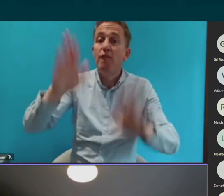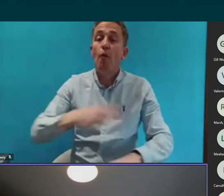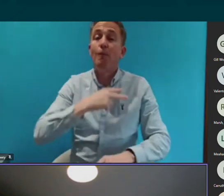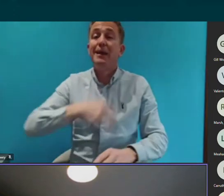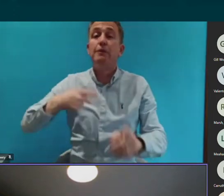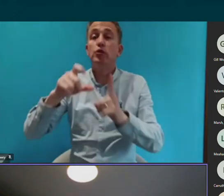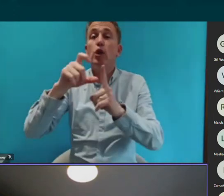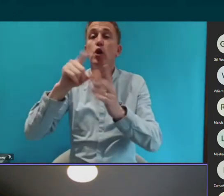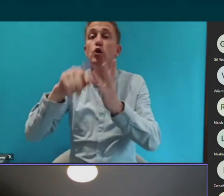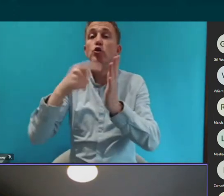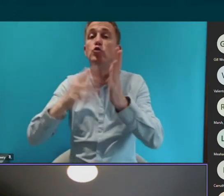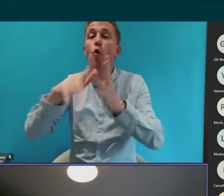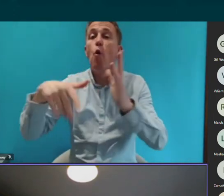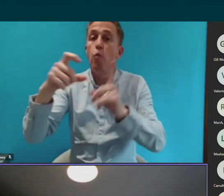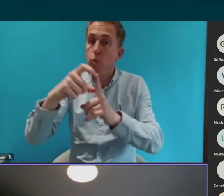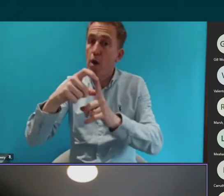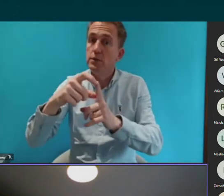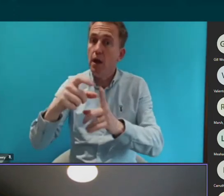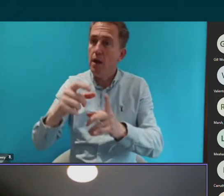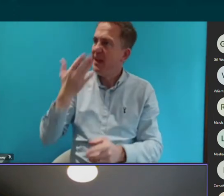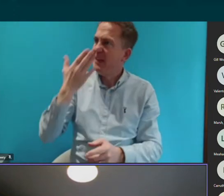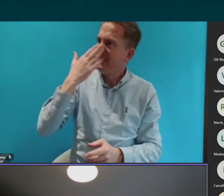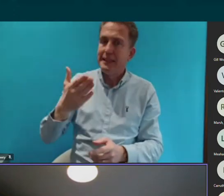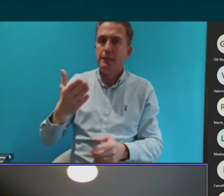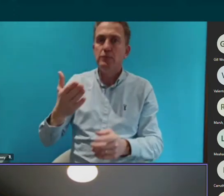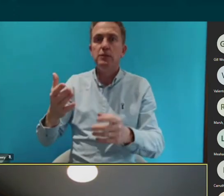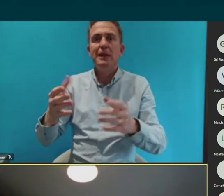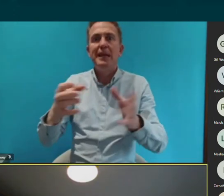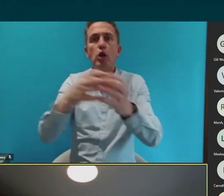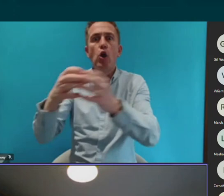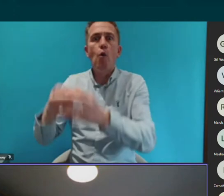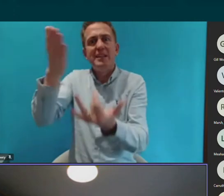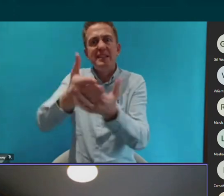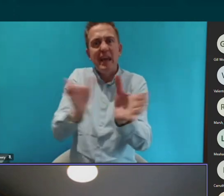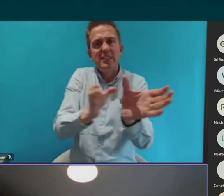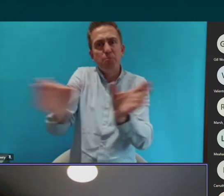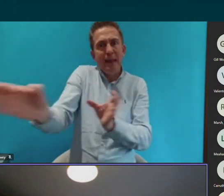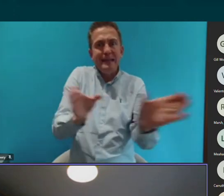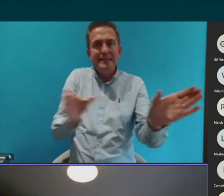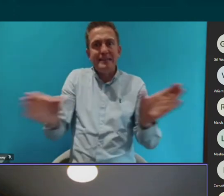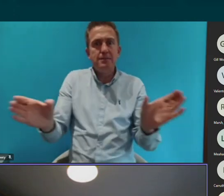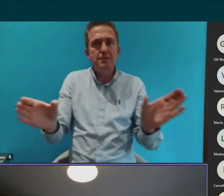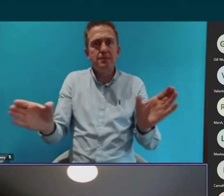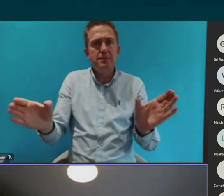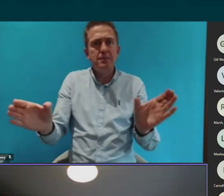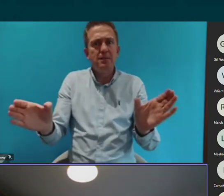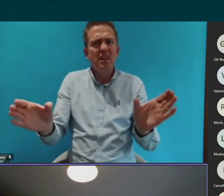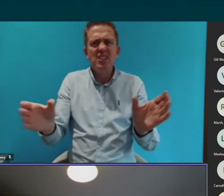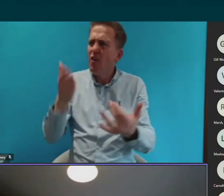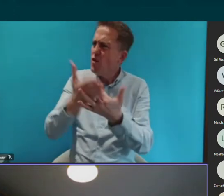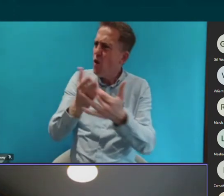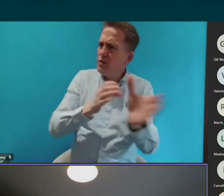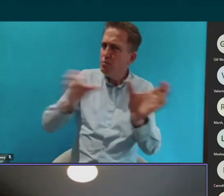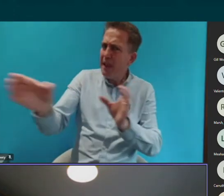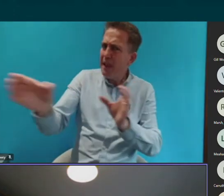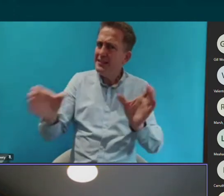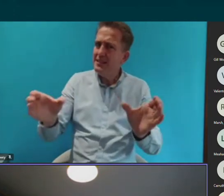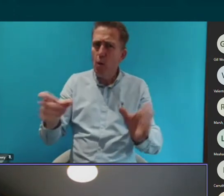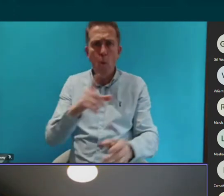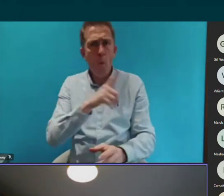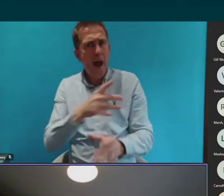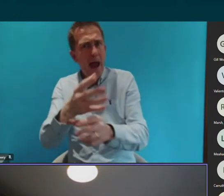that there's serious split within the coalition. So why are they still retaining these